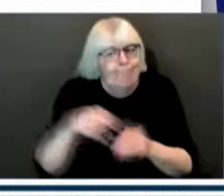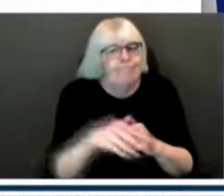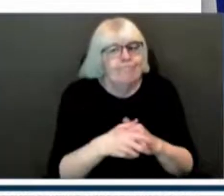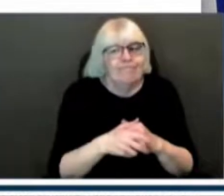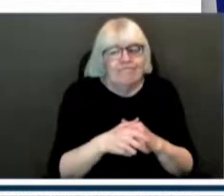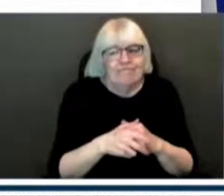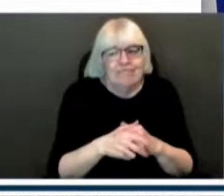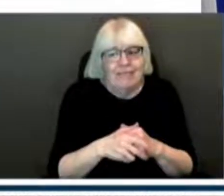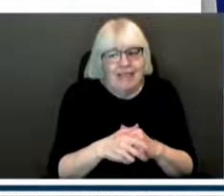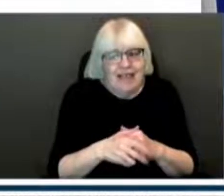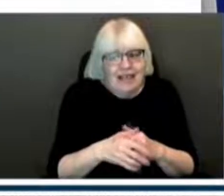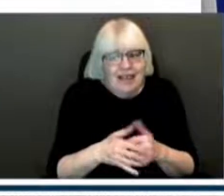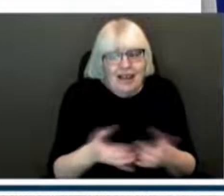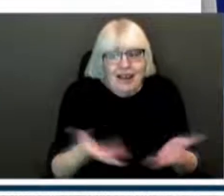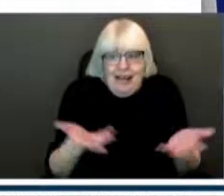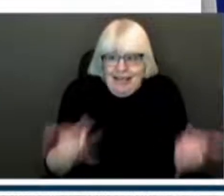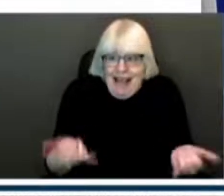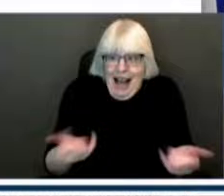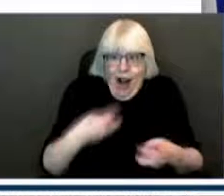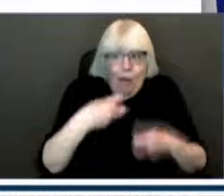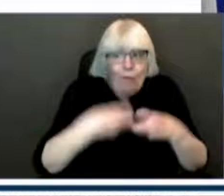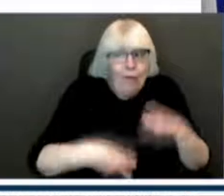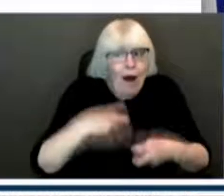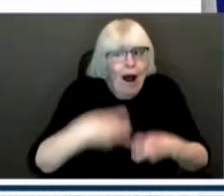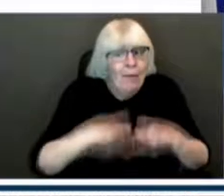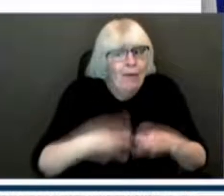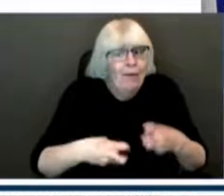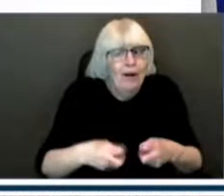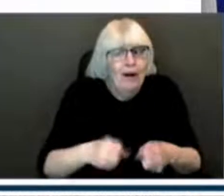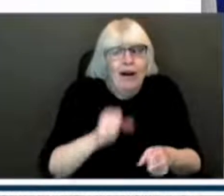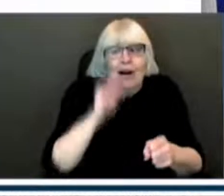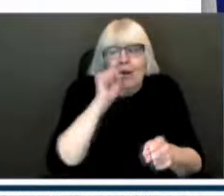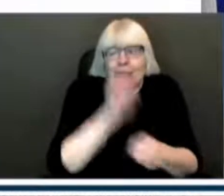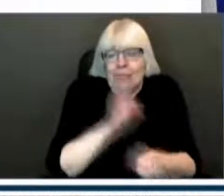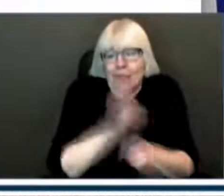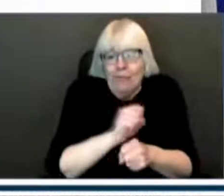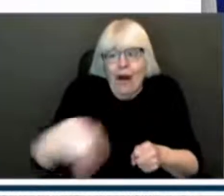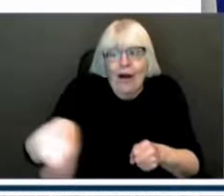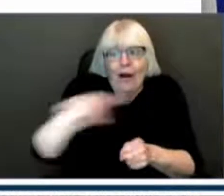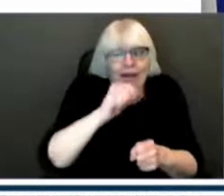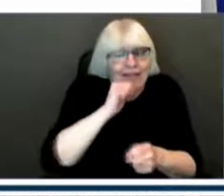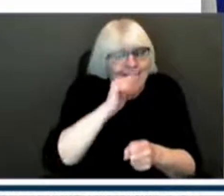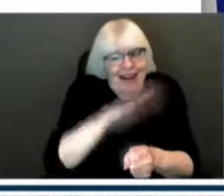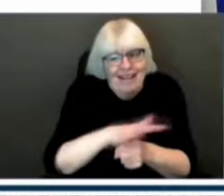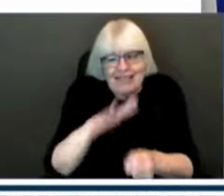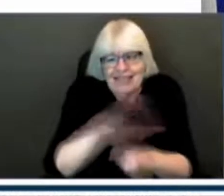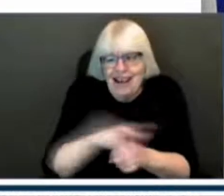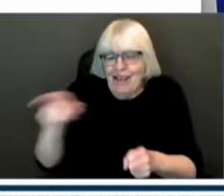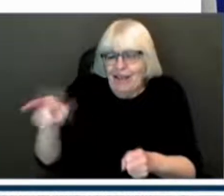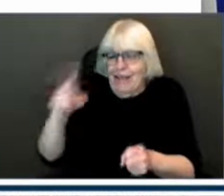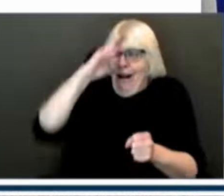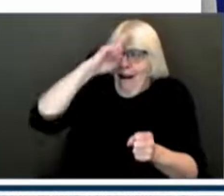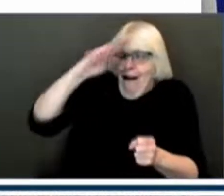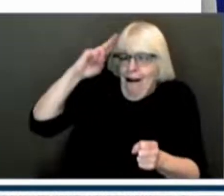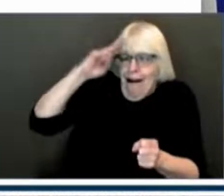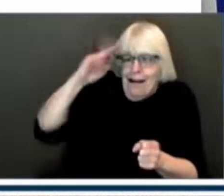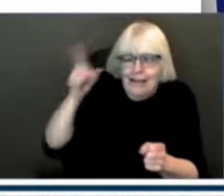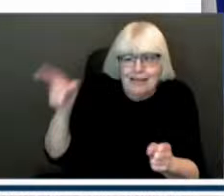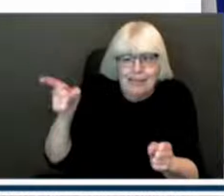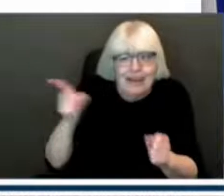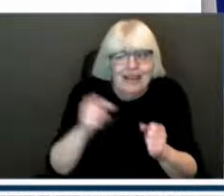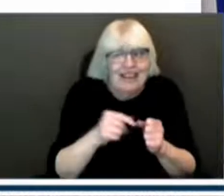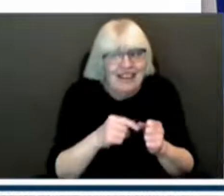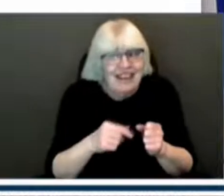people in hospitals that could be, better cared for in long-term care. There's space in long-term care, but they don't have the staff to open those beds.